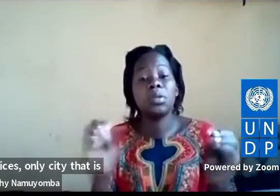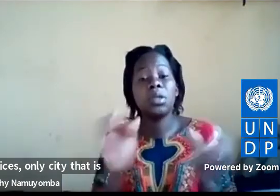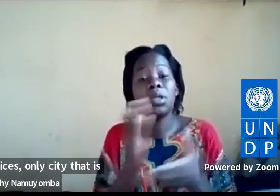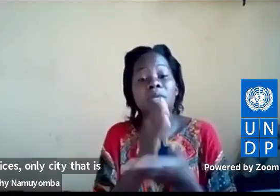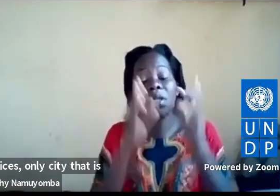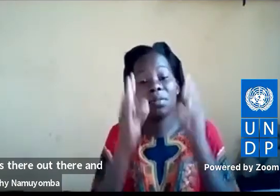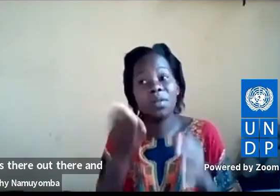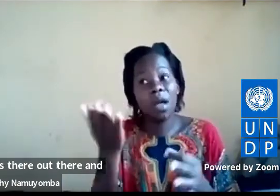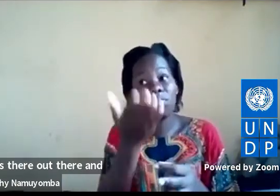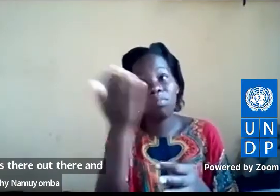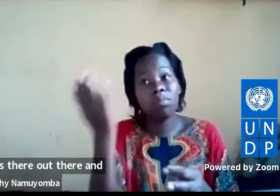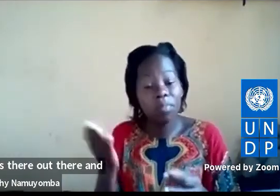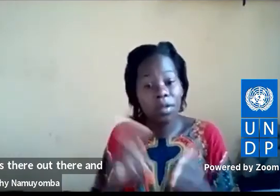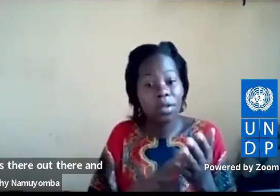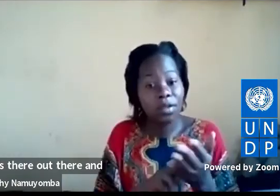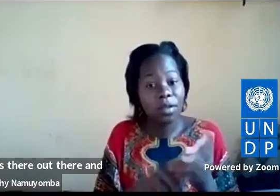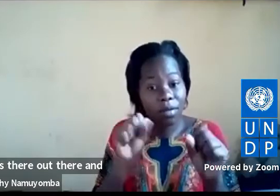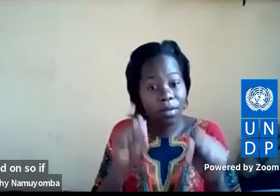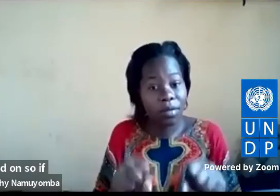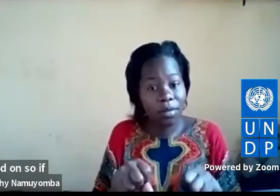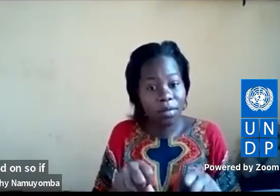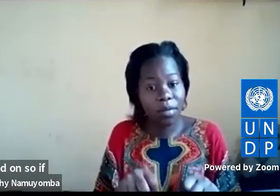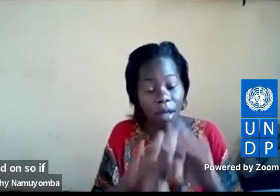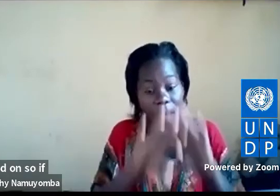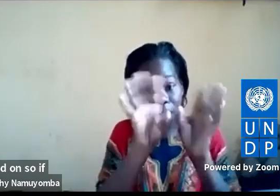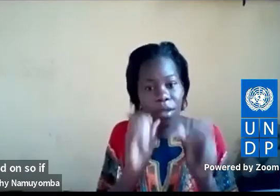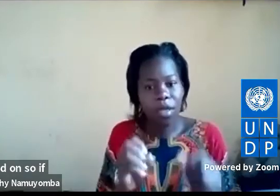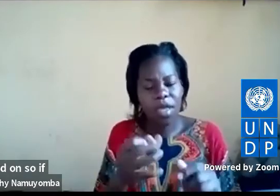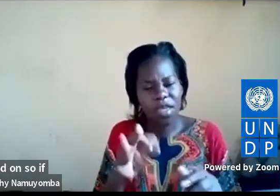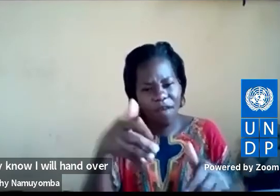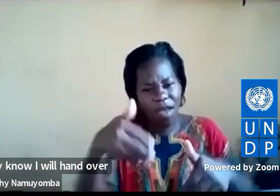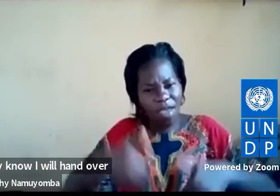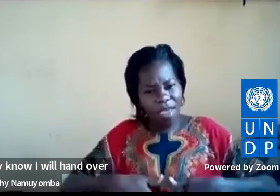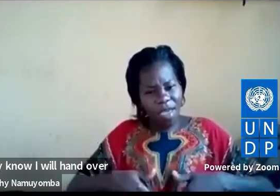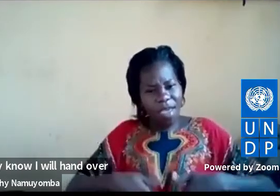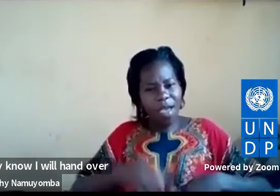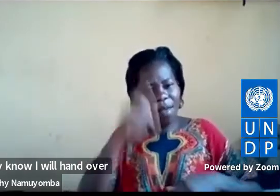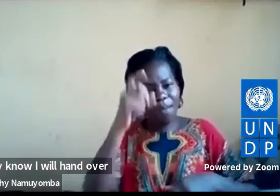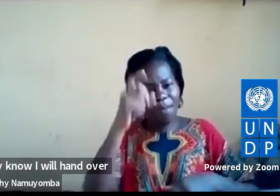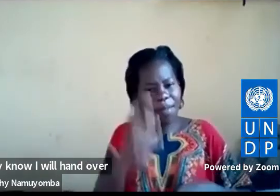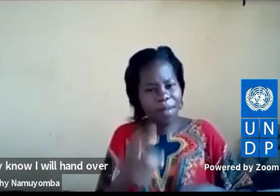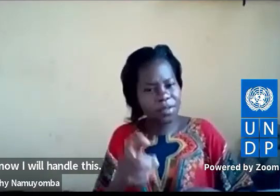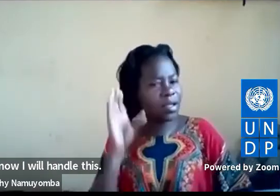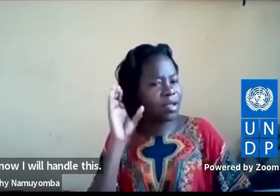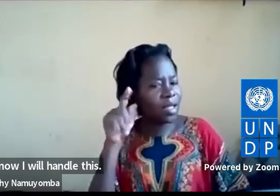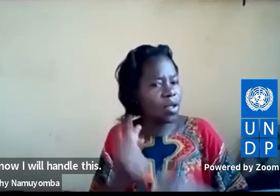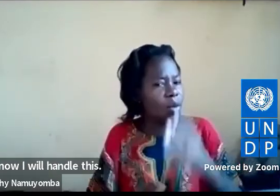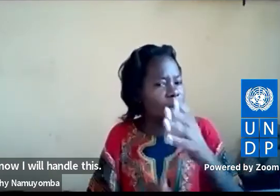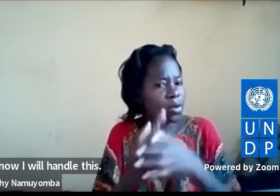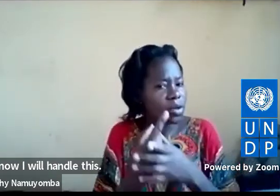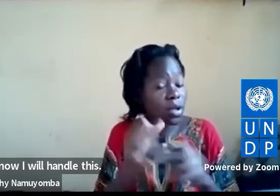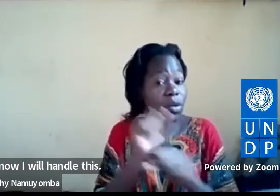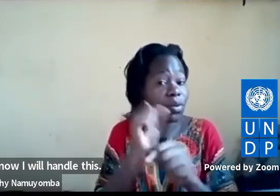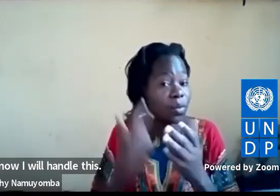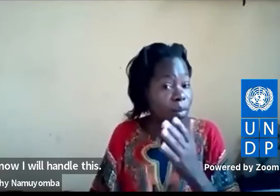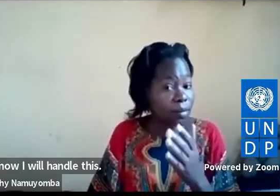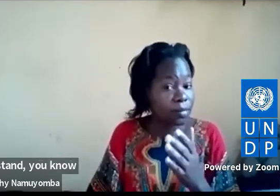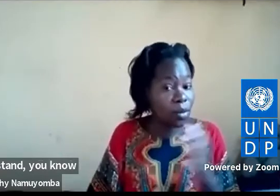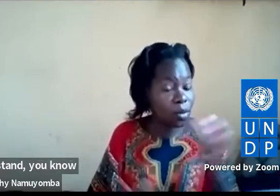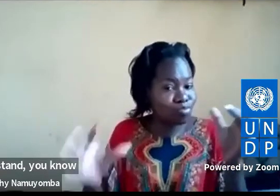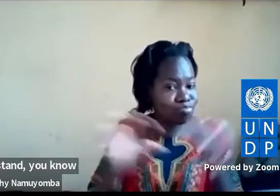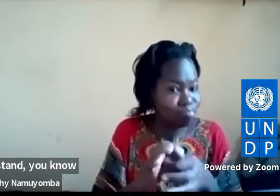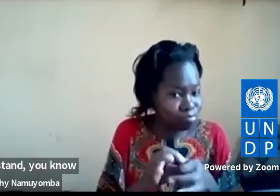and is well known. So if you're a young person and you really know and have heard of this gap, what can you do to plug it? You understand? We know that